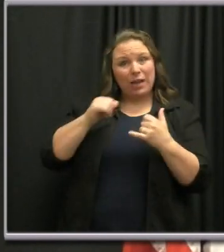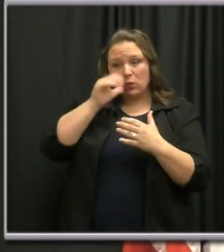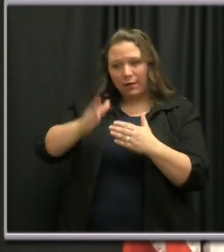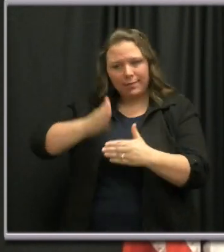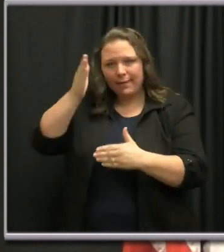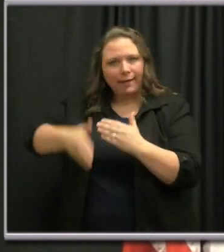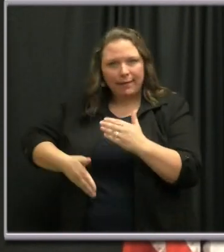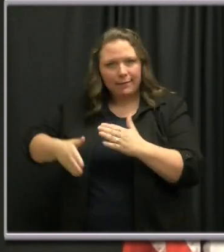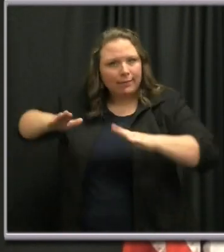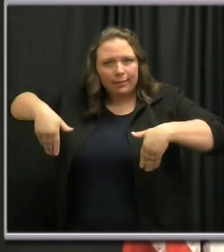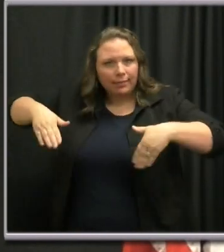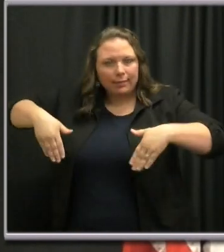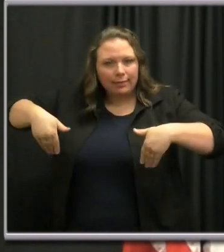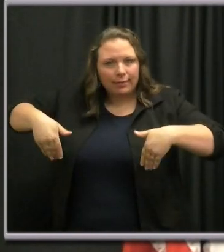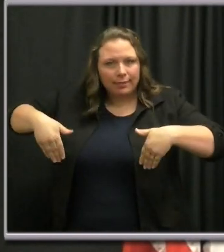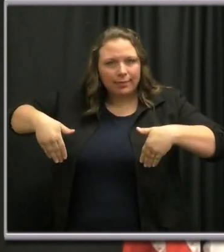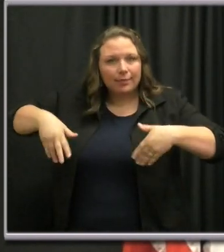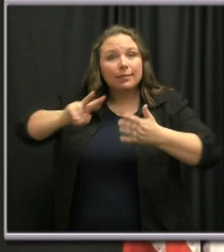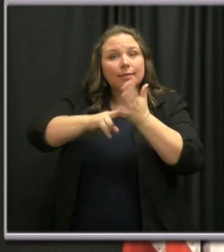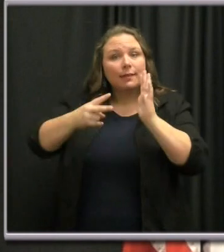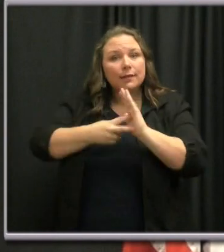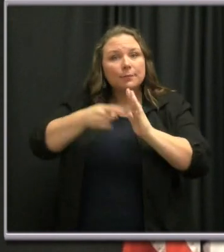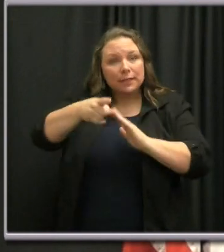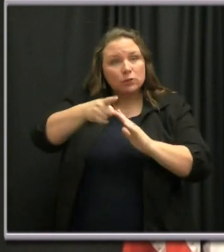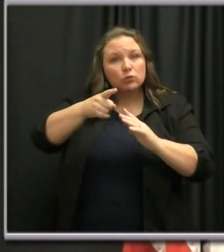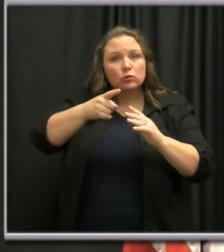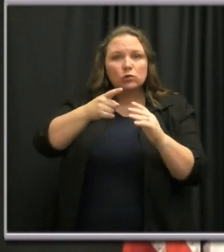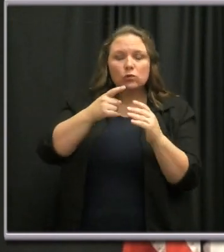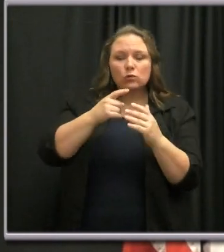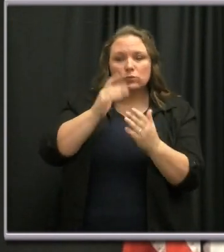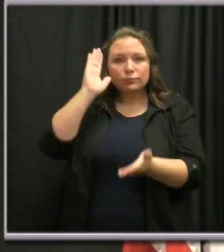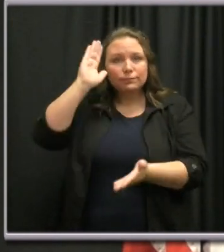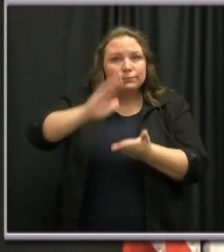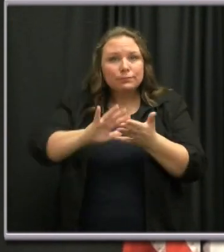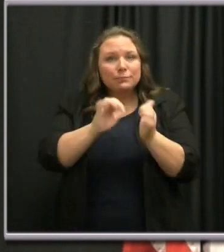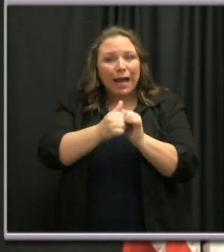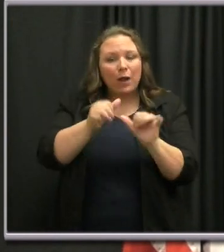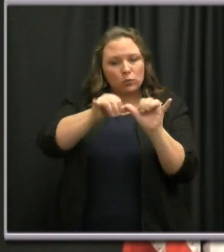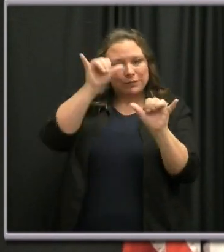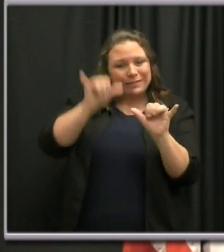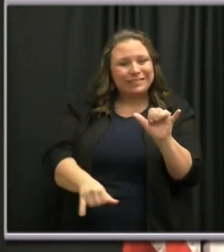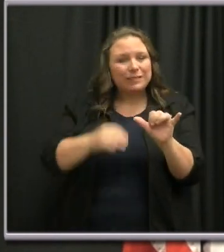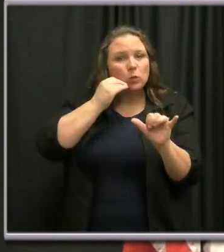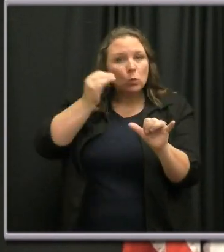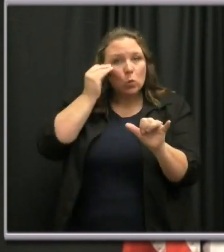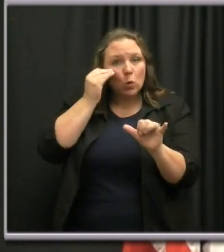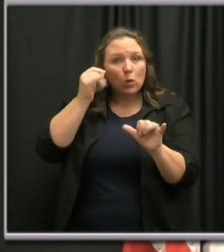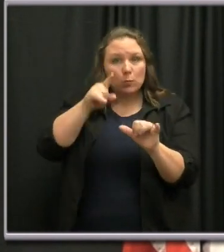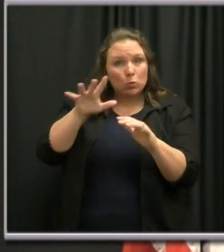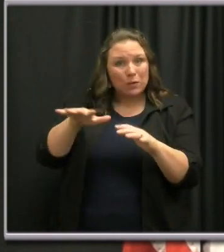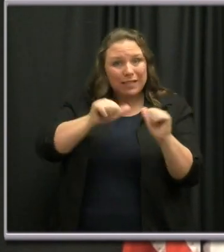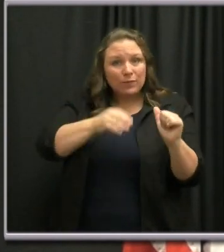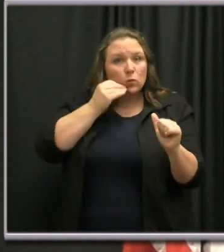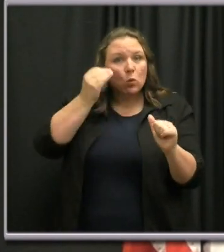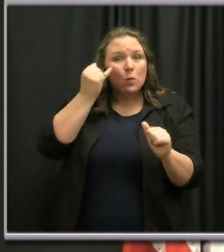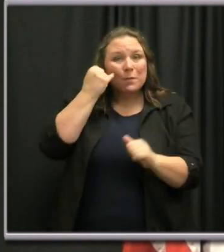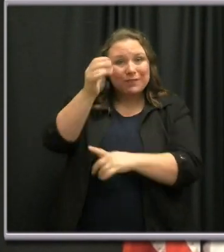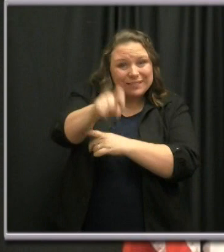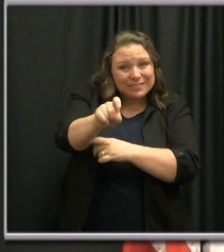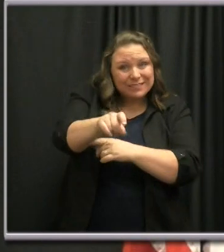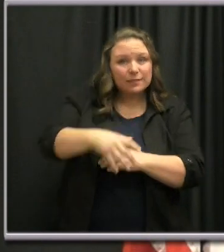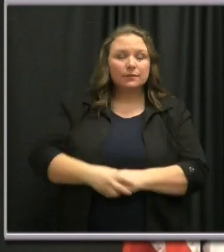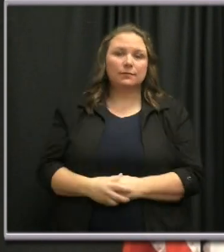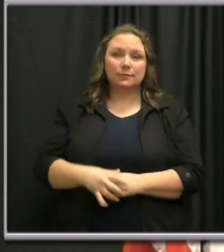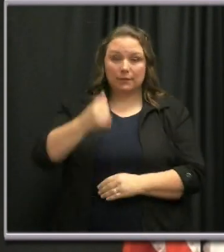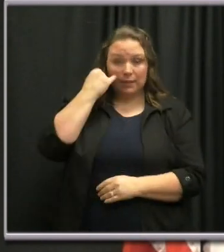quarter by any means. You can best fight this virus by staying at home. Only go out if it's absolutely necessary. If